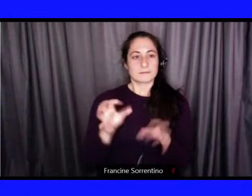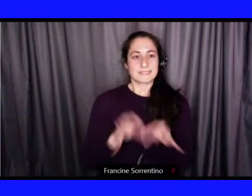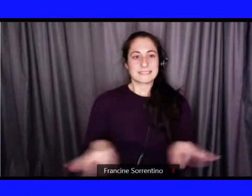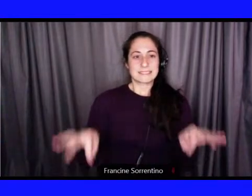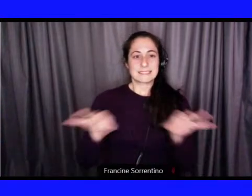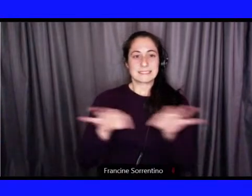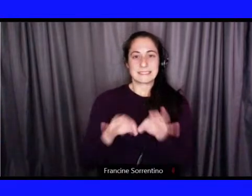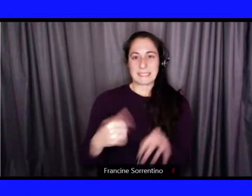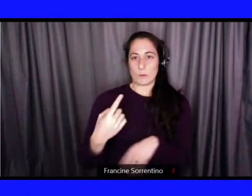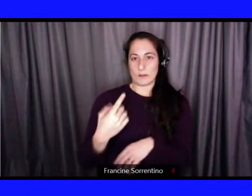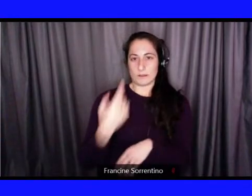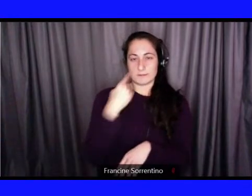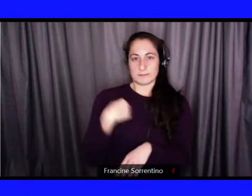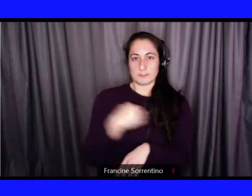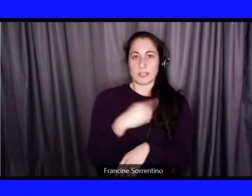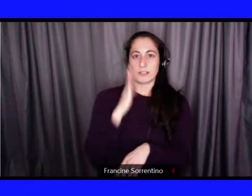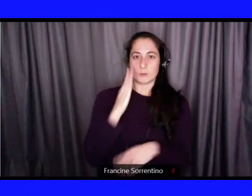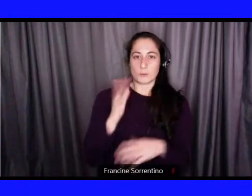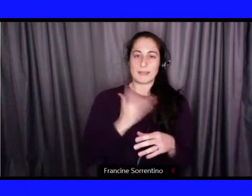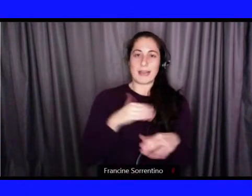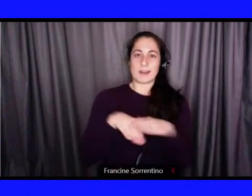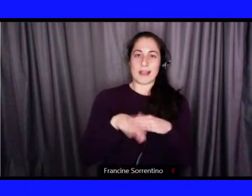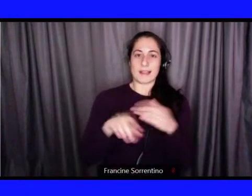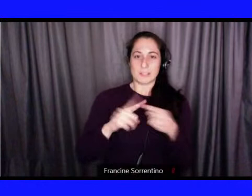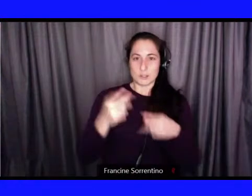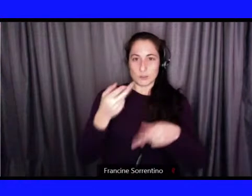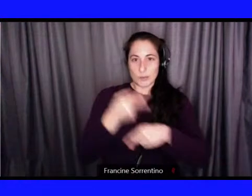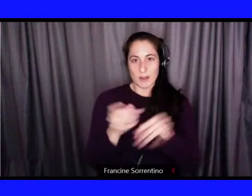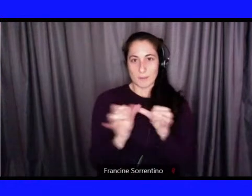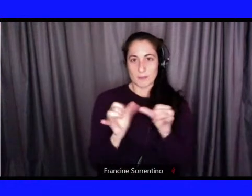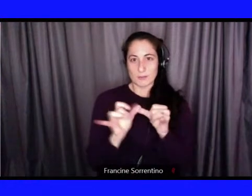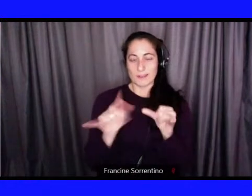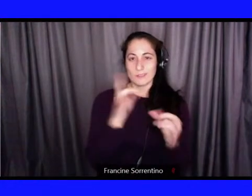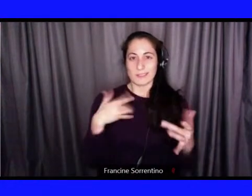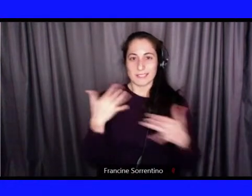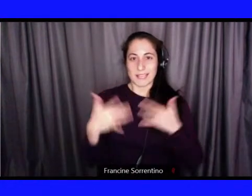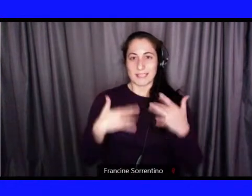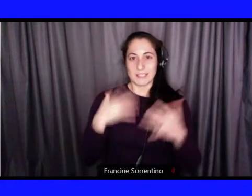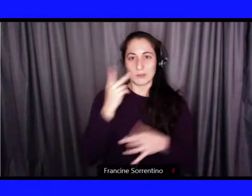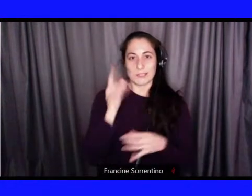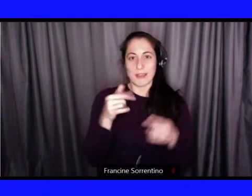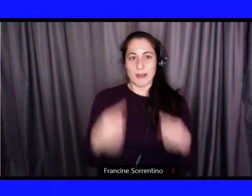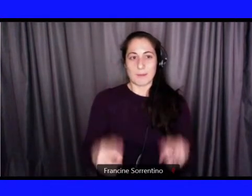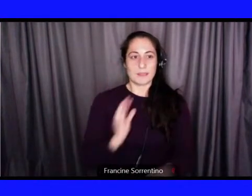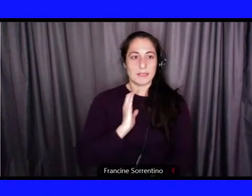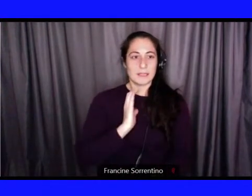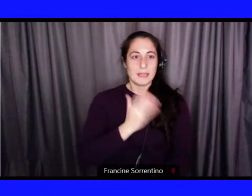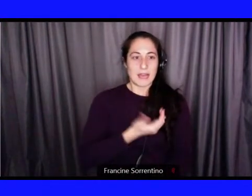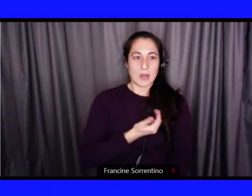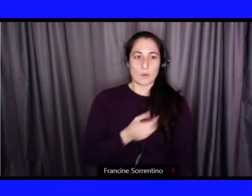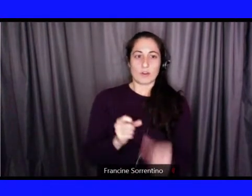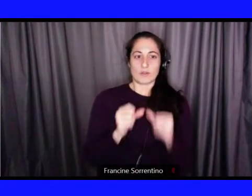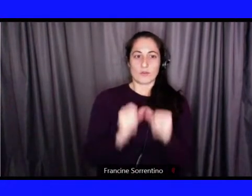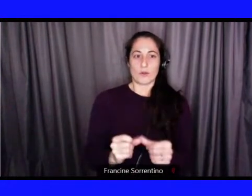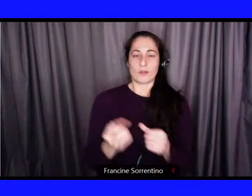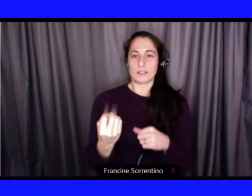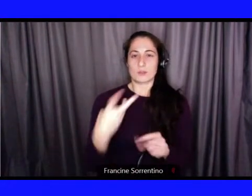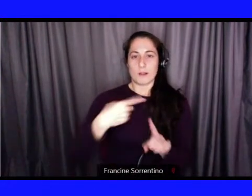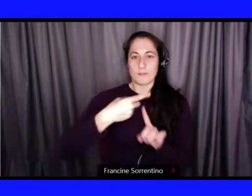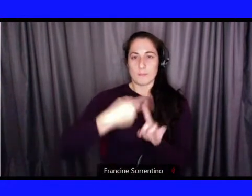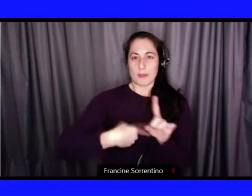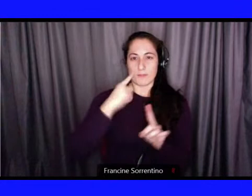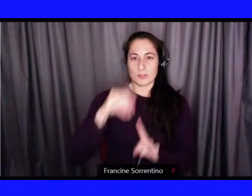E-consults continue to be one of the key ways that we work to open up specialty access. And over the last quarter, we jumped up